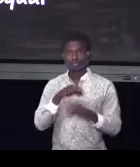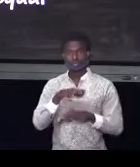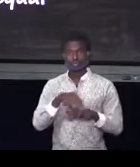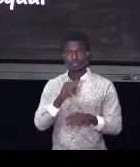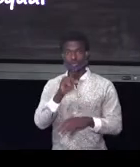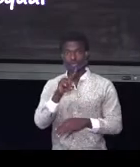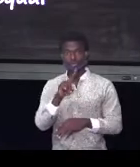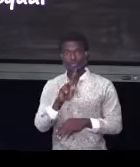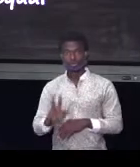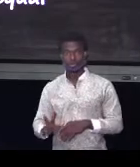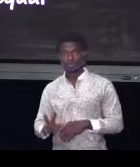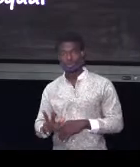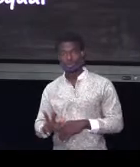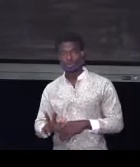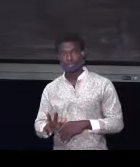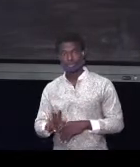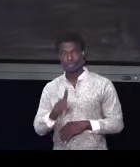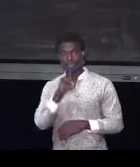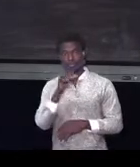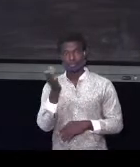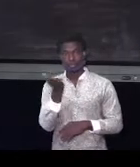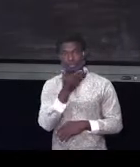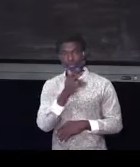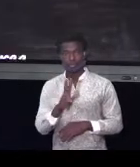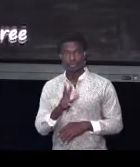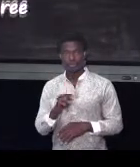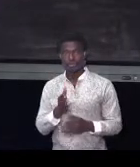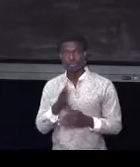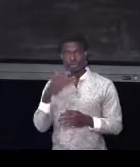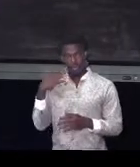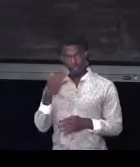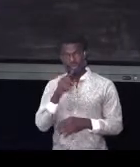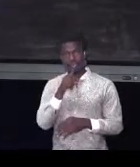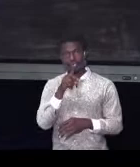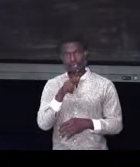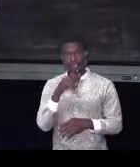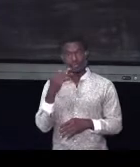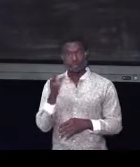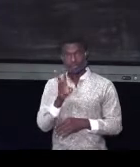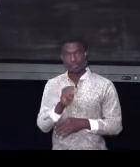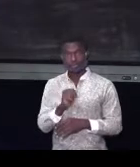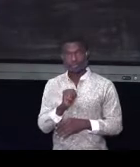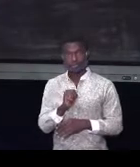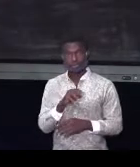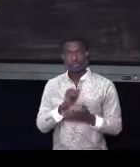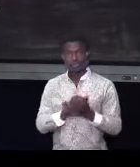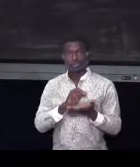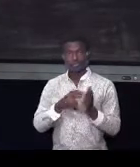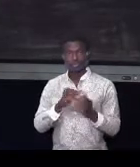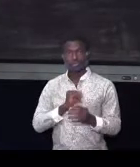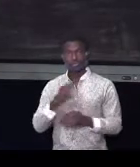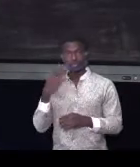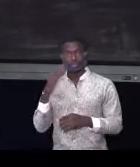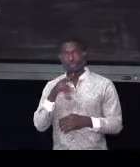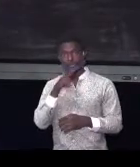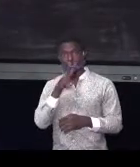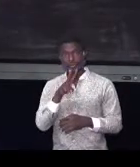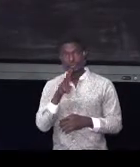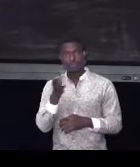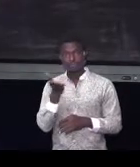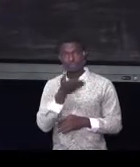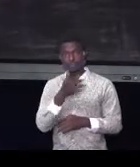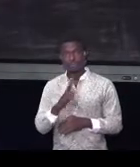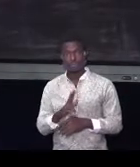1/3. 1/3. Now, I'm going to color 2 of the parts, and that means I've colored 2/3. You know, just like I said, 2